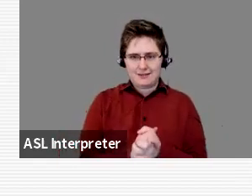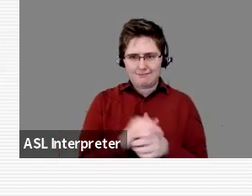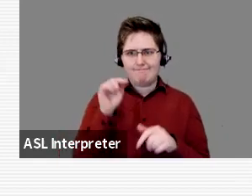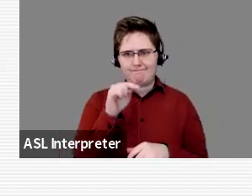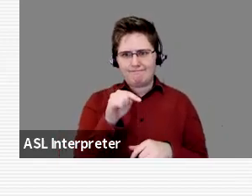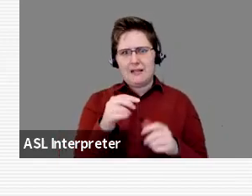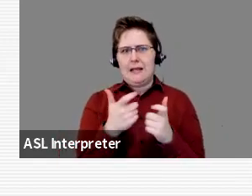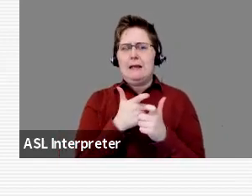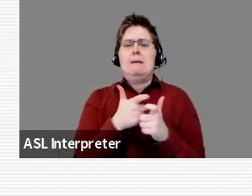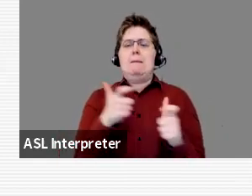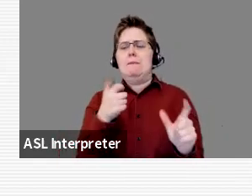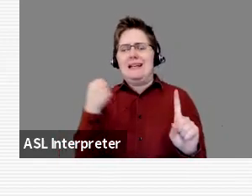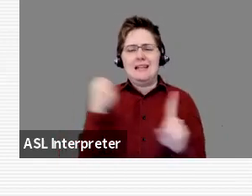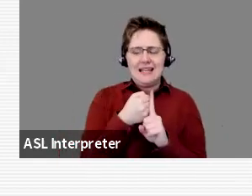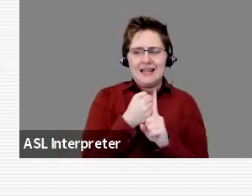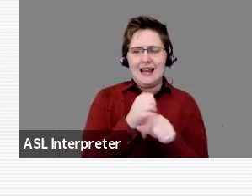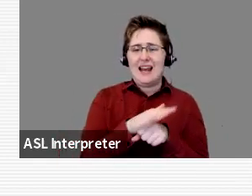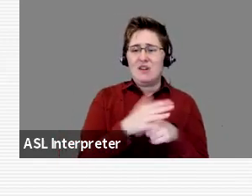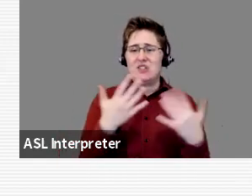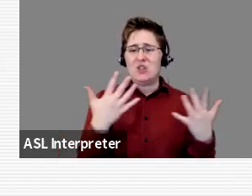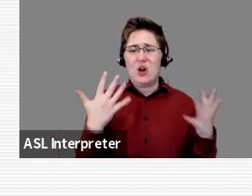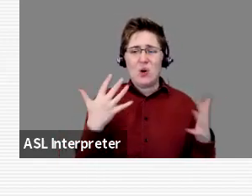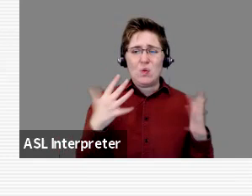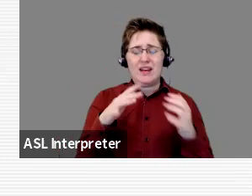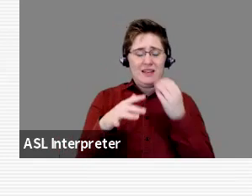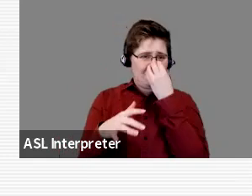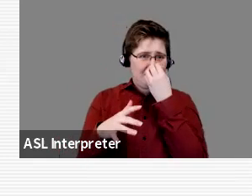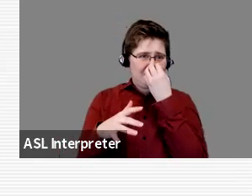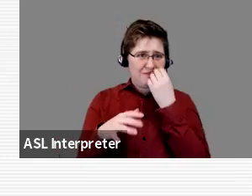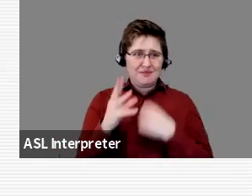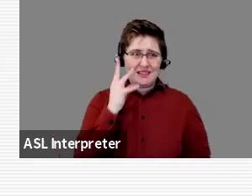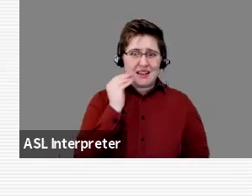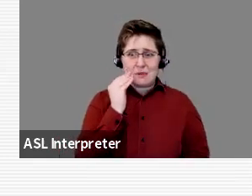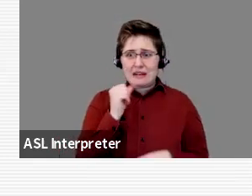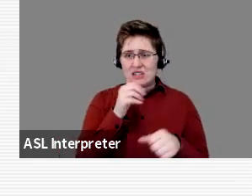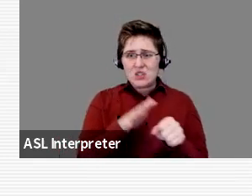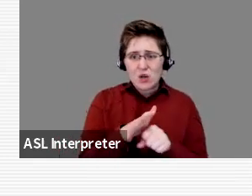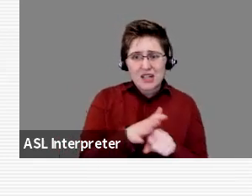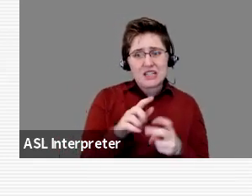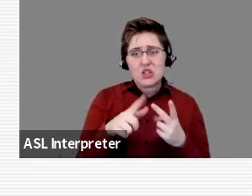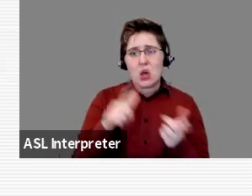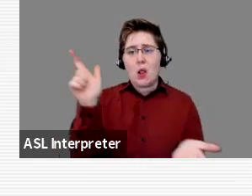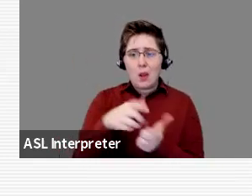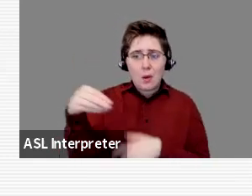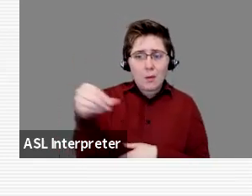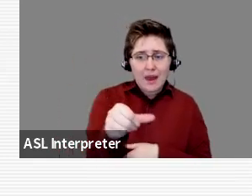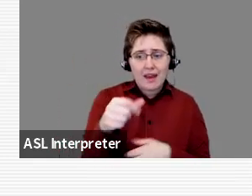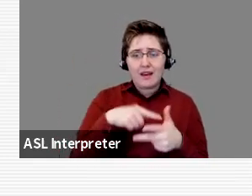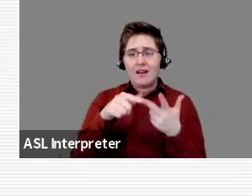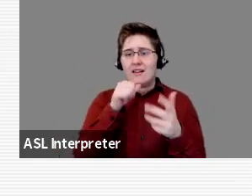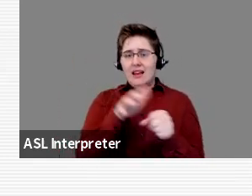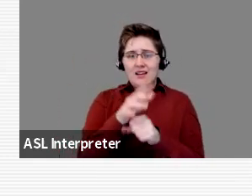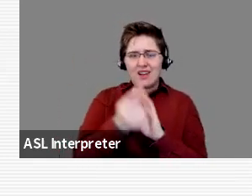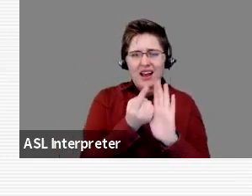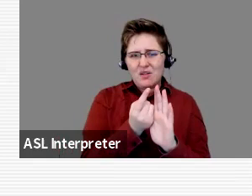taken a huge hit in an area that was already really, really experiencing shortages, experiencing low wages, lack of hours,